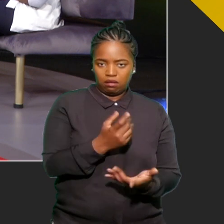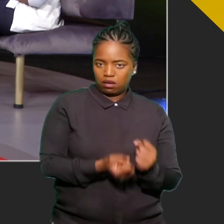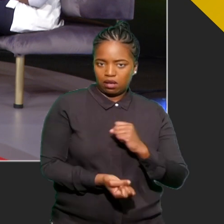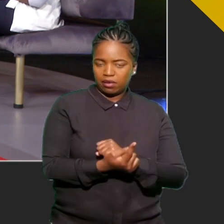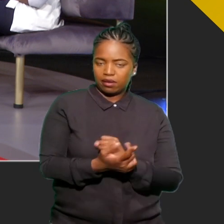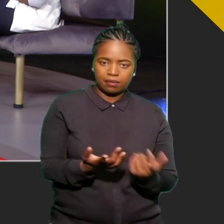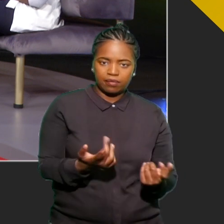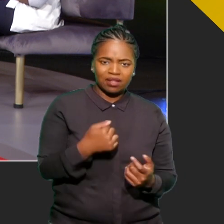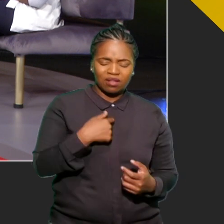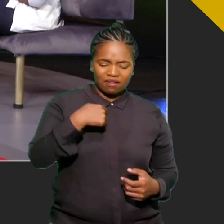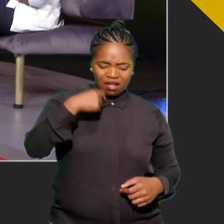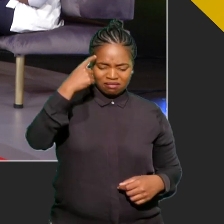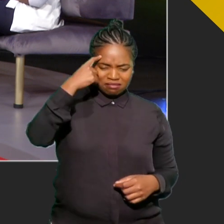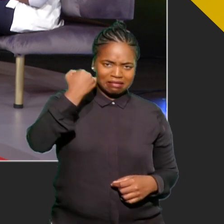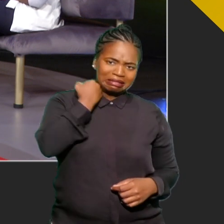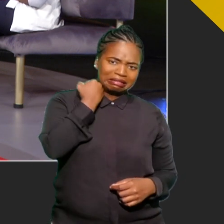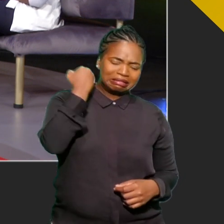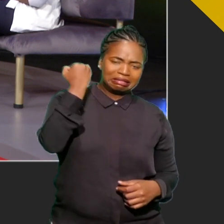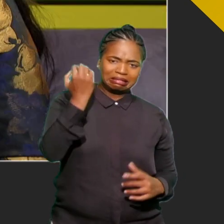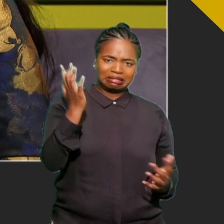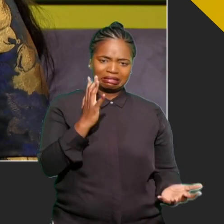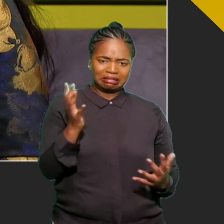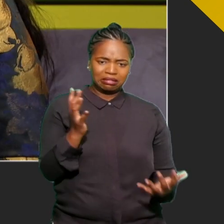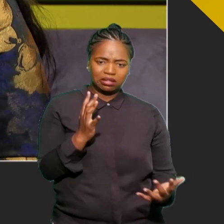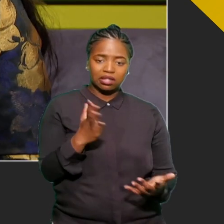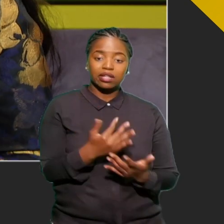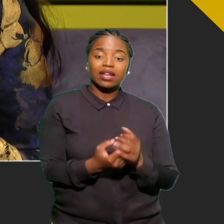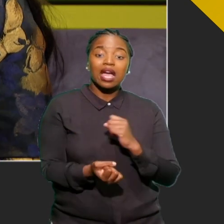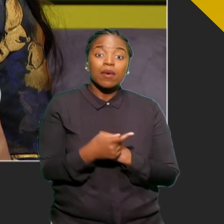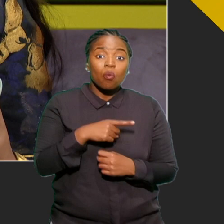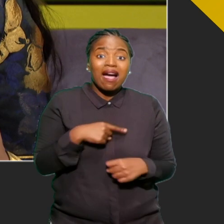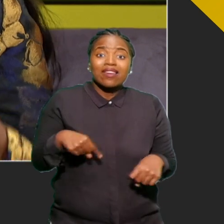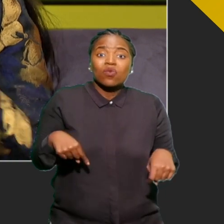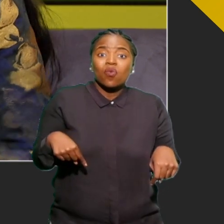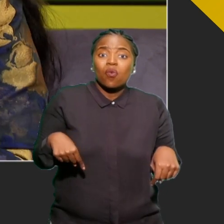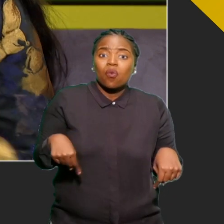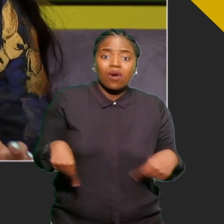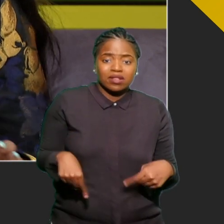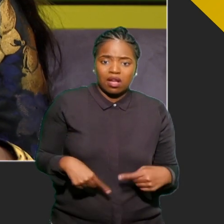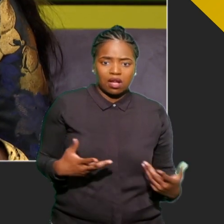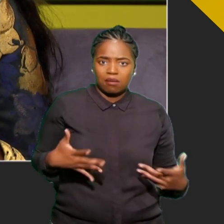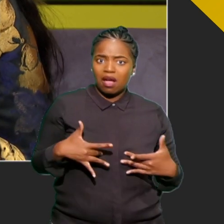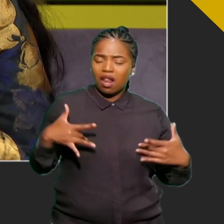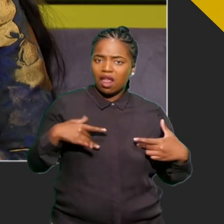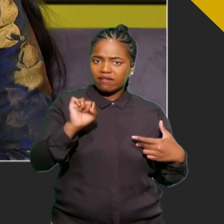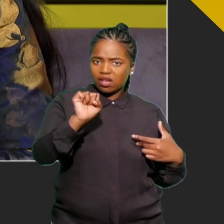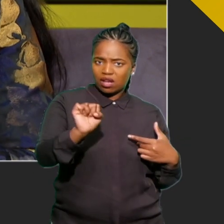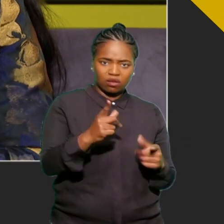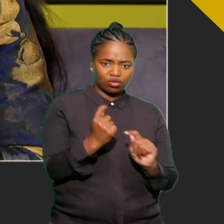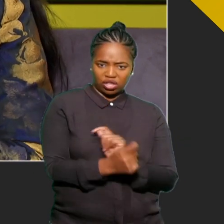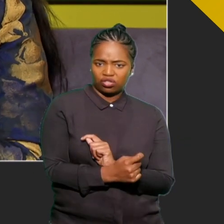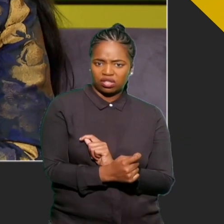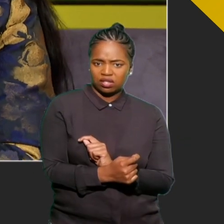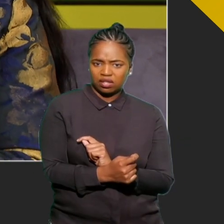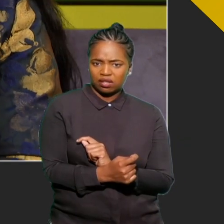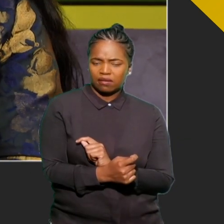you even have suicidal ideation and intent, because you're scared. your whole life changes. Ikusasa lakho not